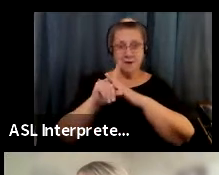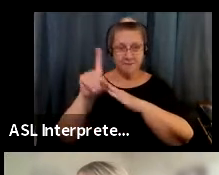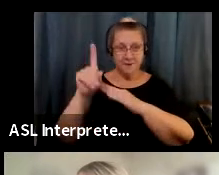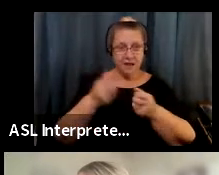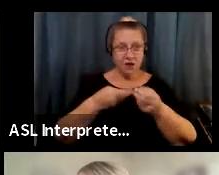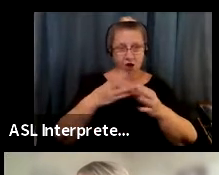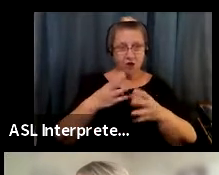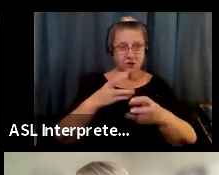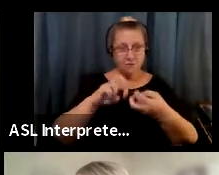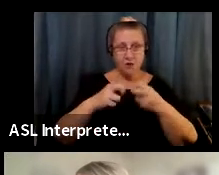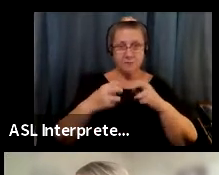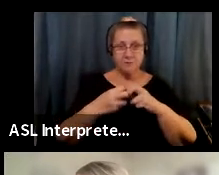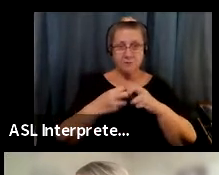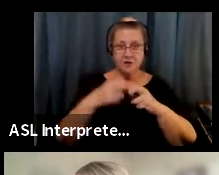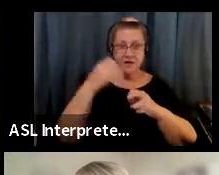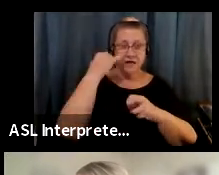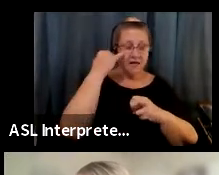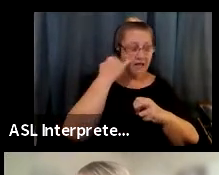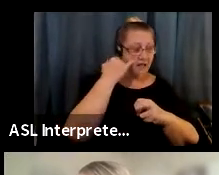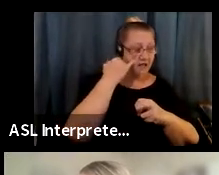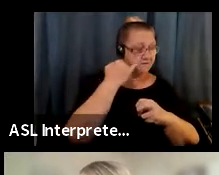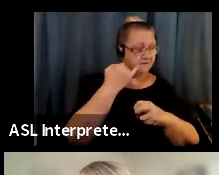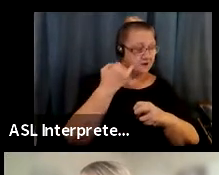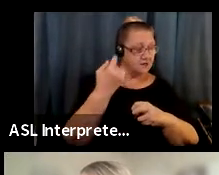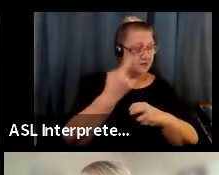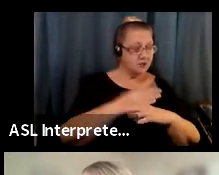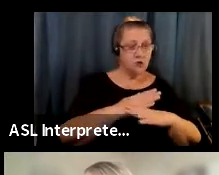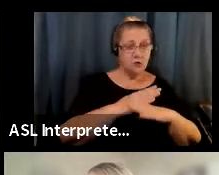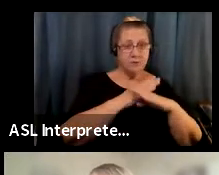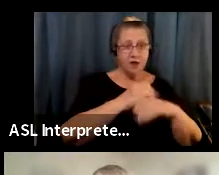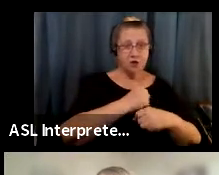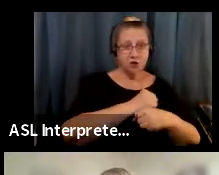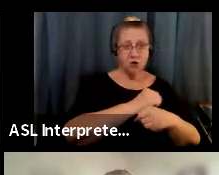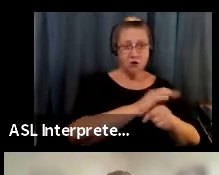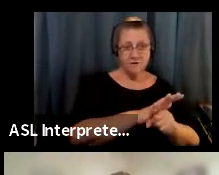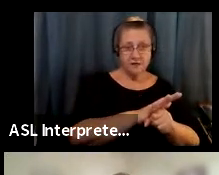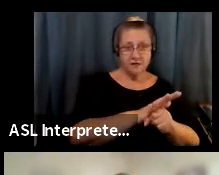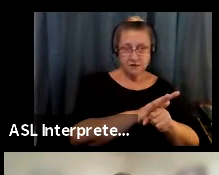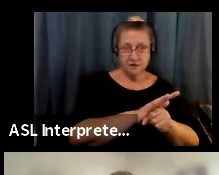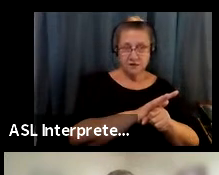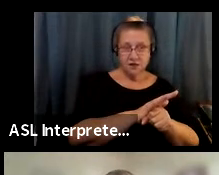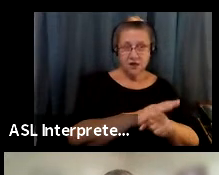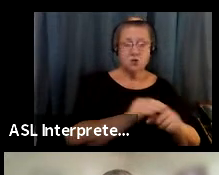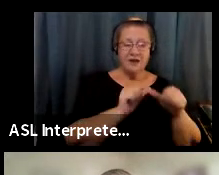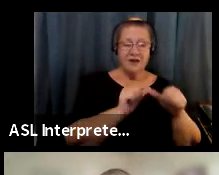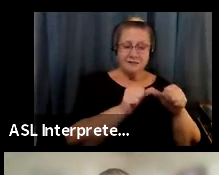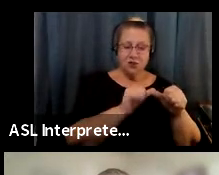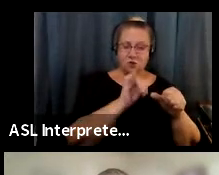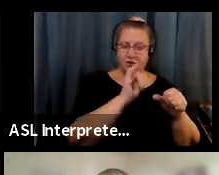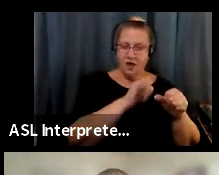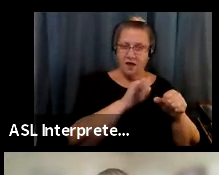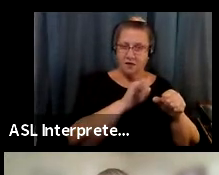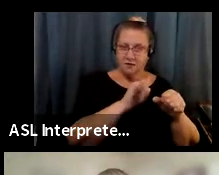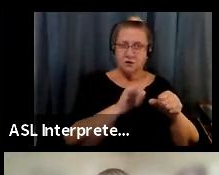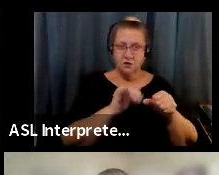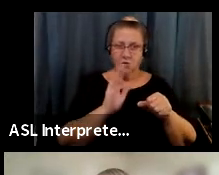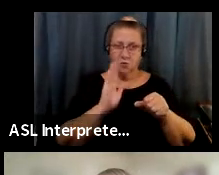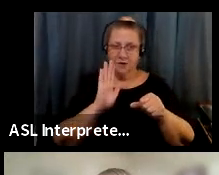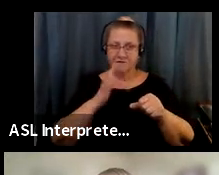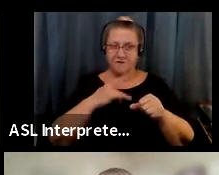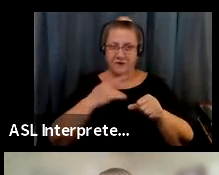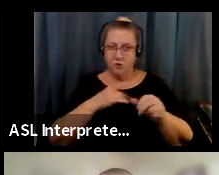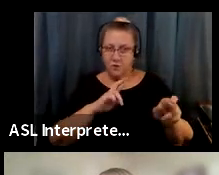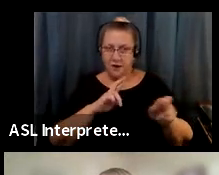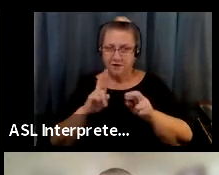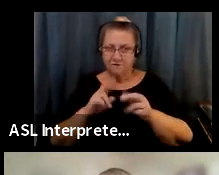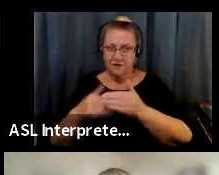COVID-19, we think needs to stay in place and help be improved and ready for the next one, because sadly, we do think it's coming. But overall,